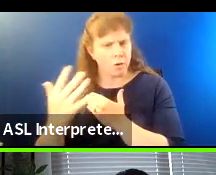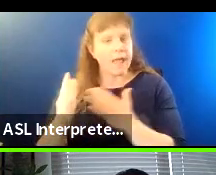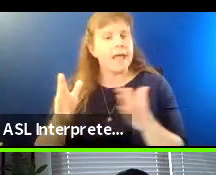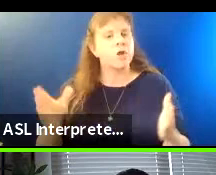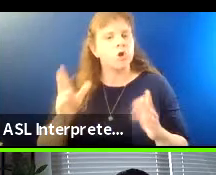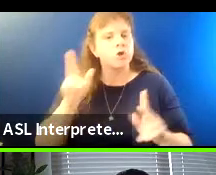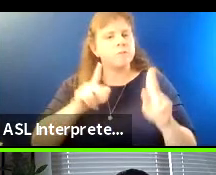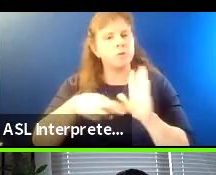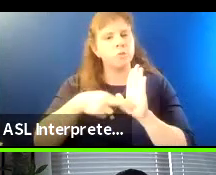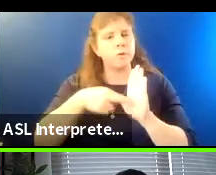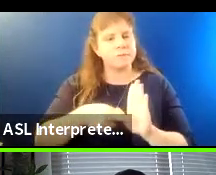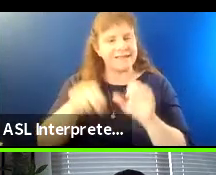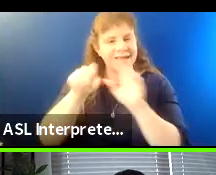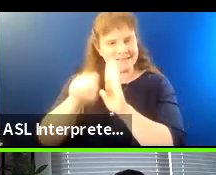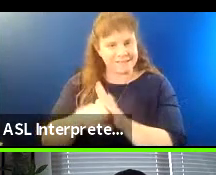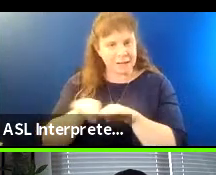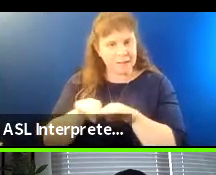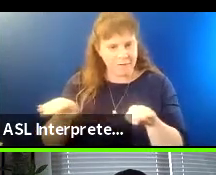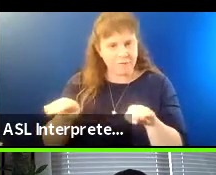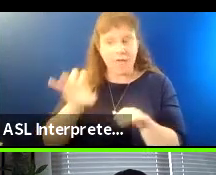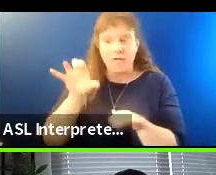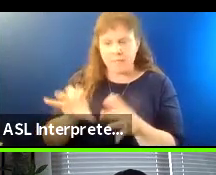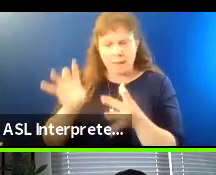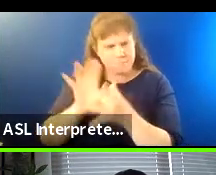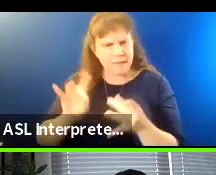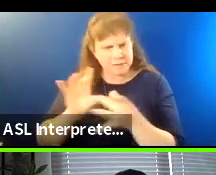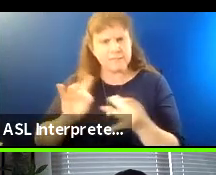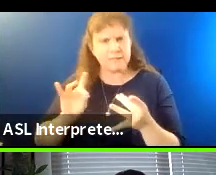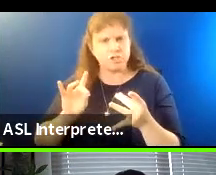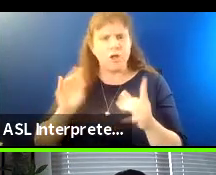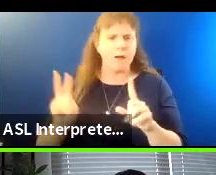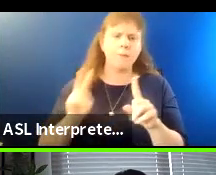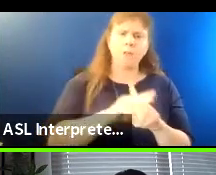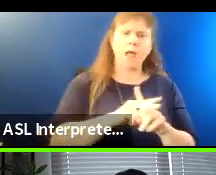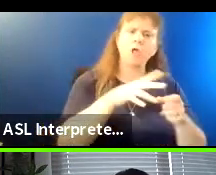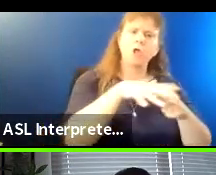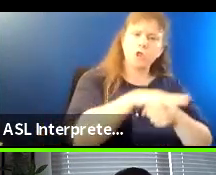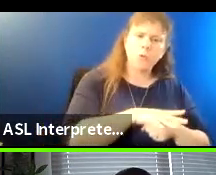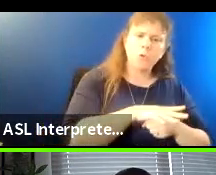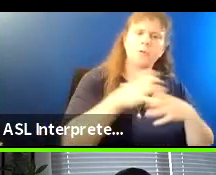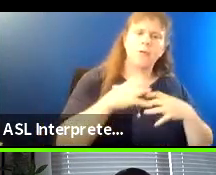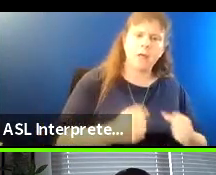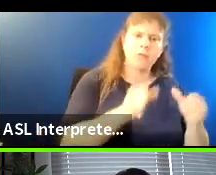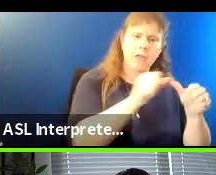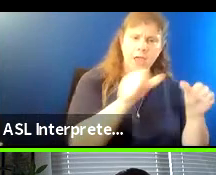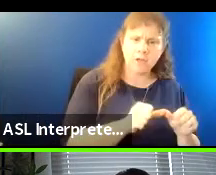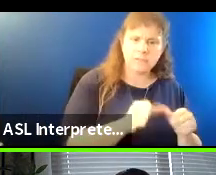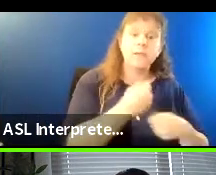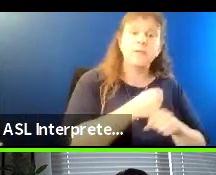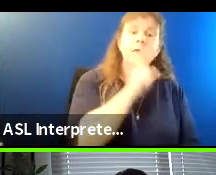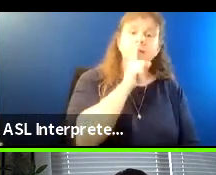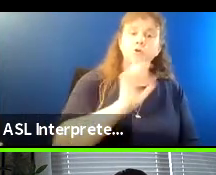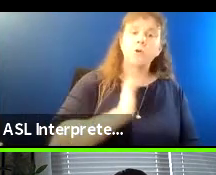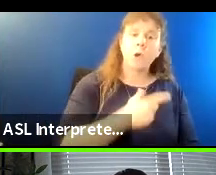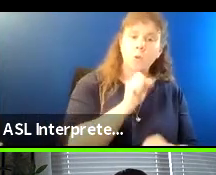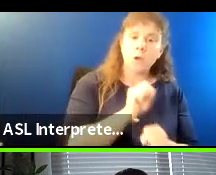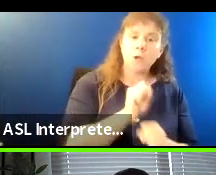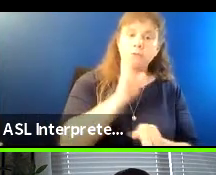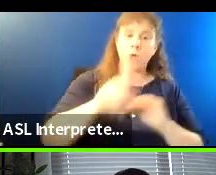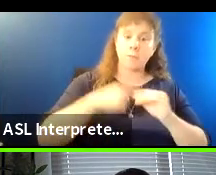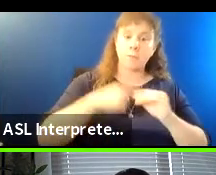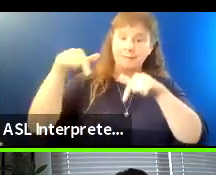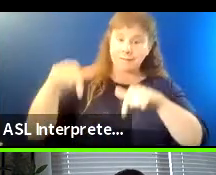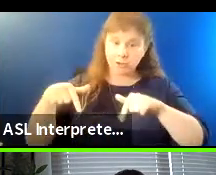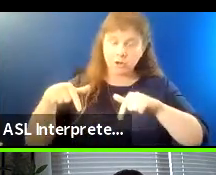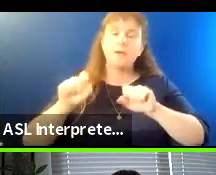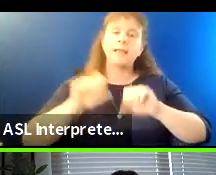state level, take the message back to reach out to your local health jurisdictions and make sure the work that we've talked about here gets done where